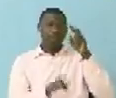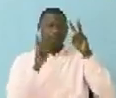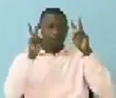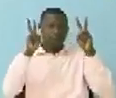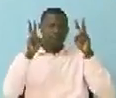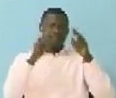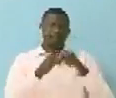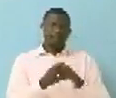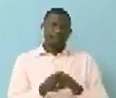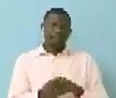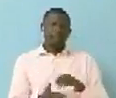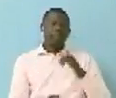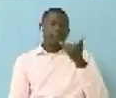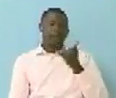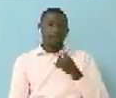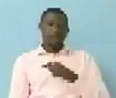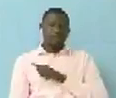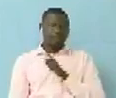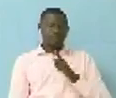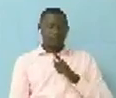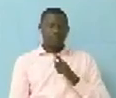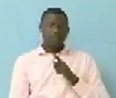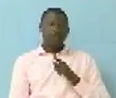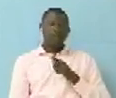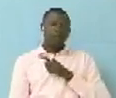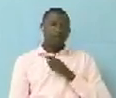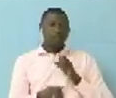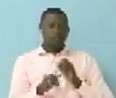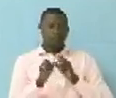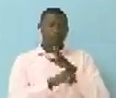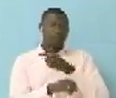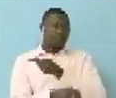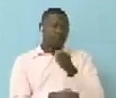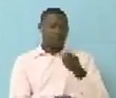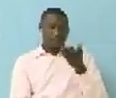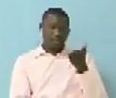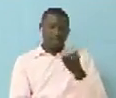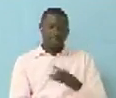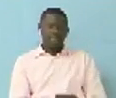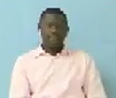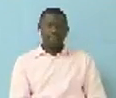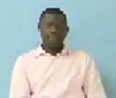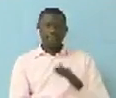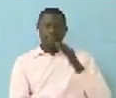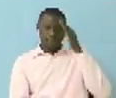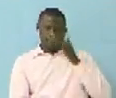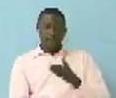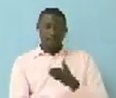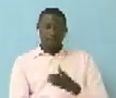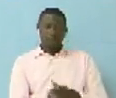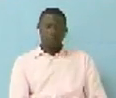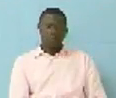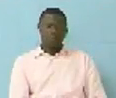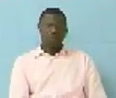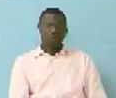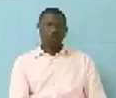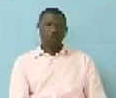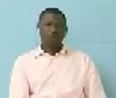Yes, he sent them there. Thank you. Finally. And as